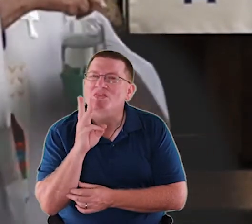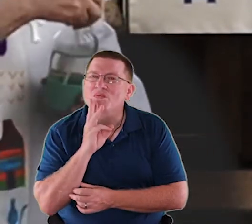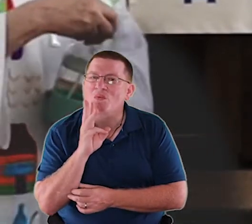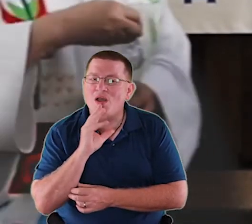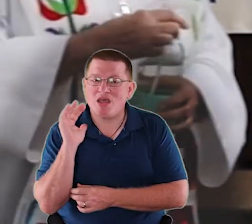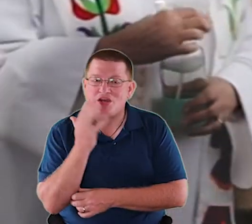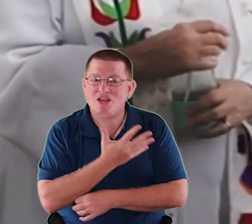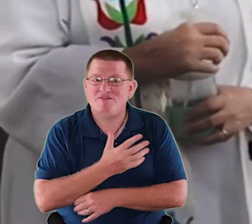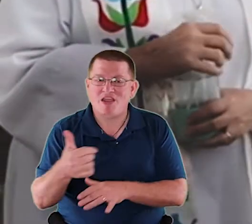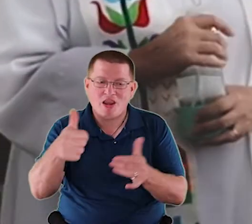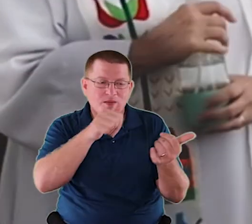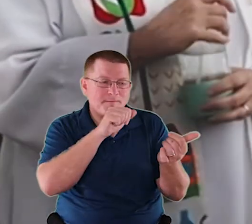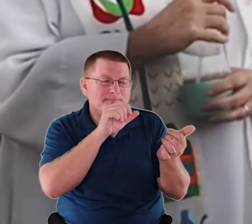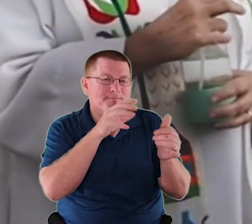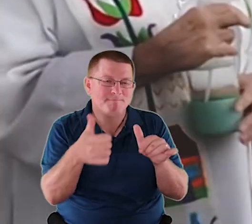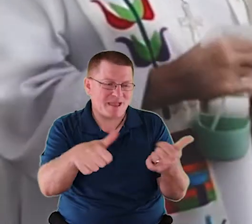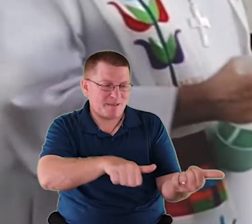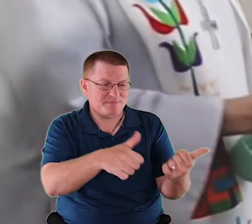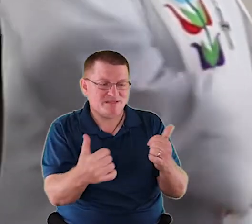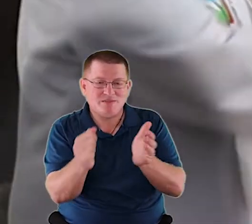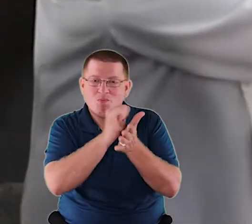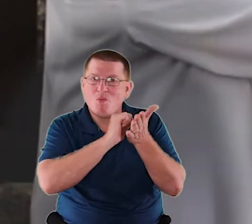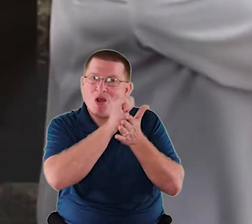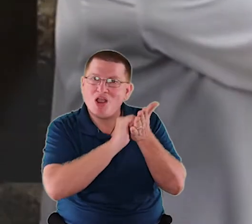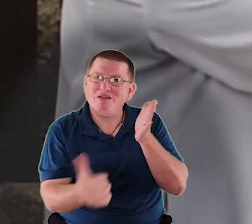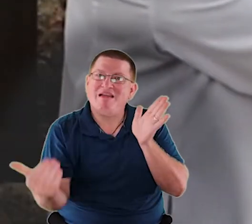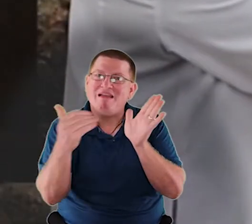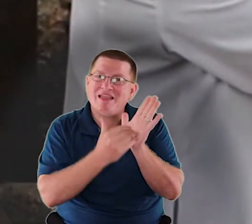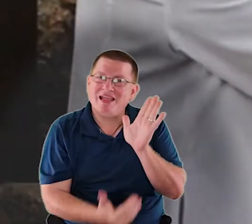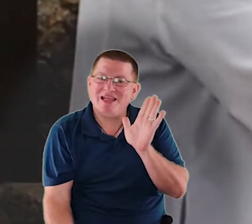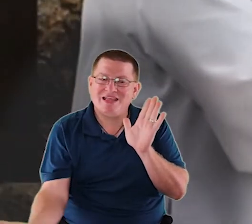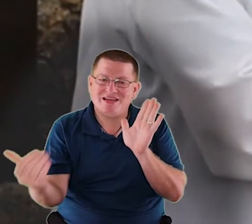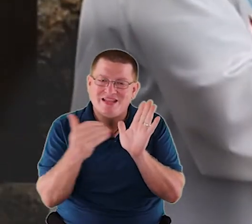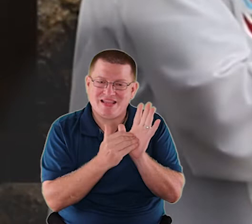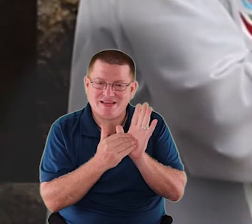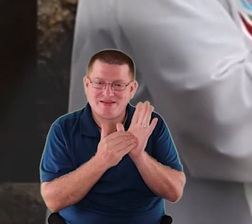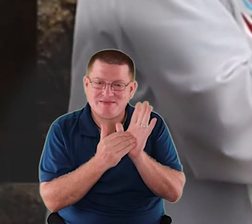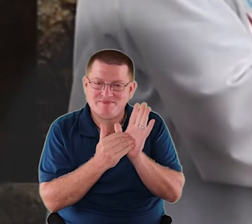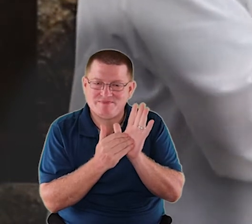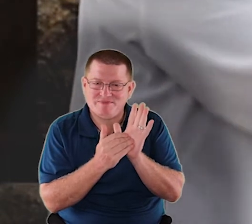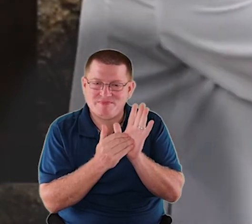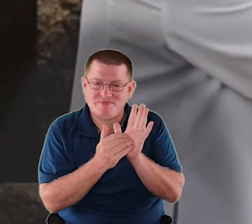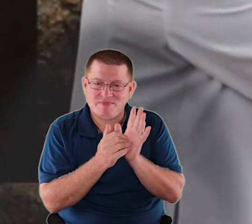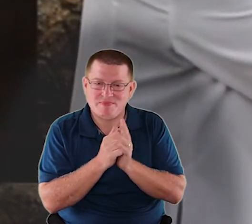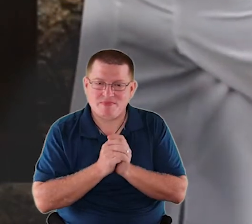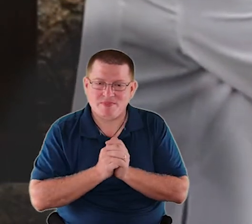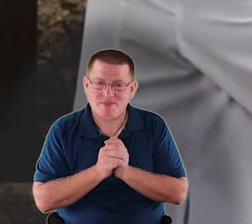the water of our baptism washes away again and again